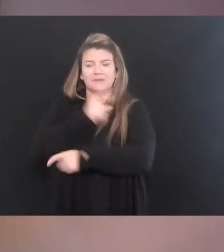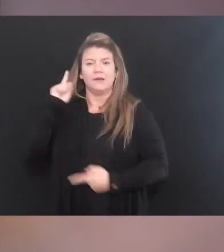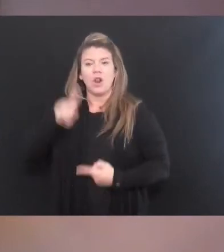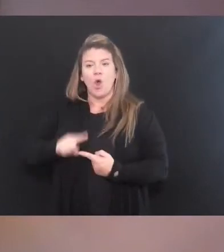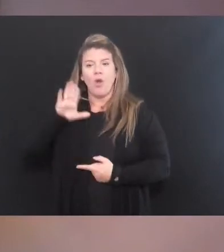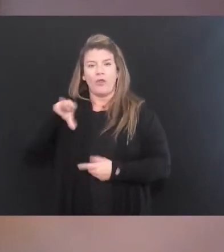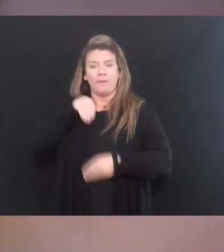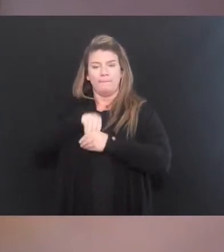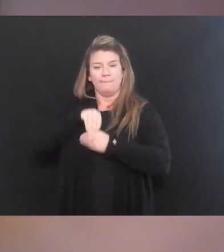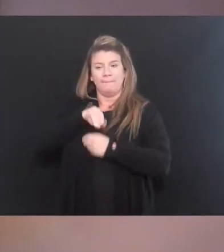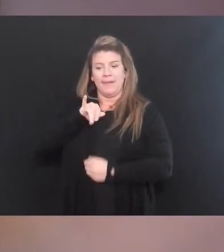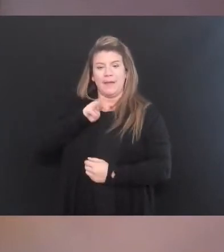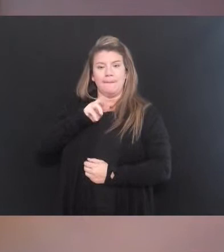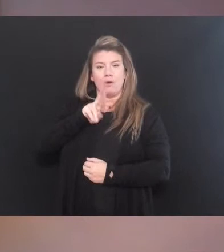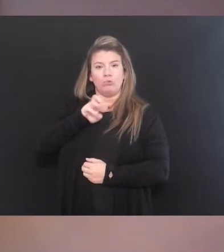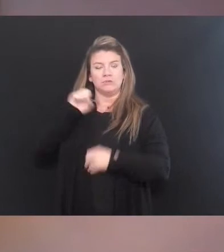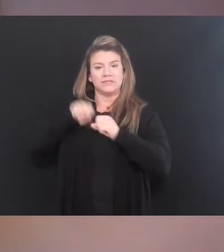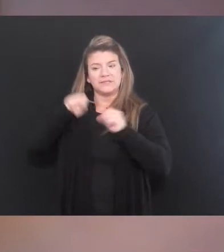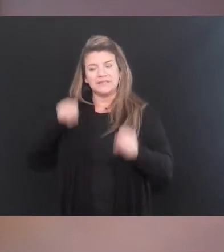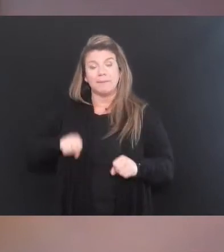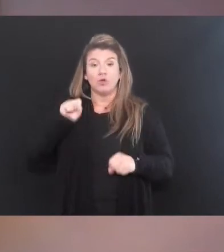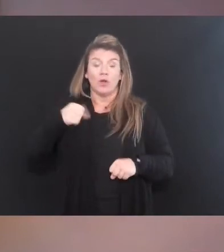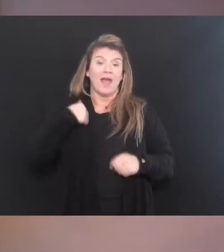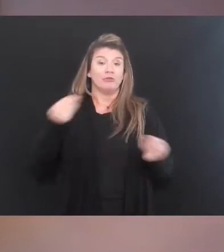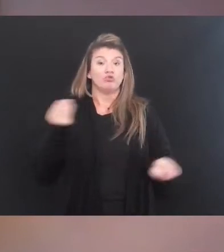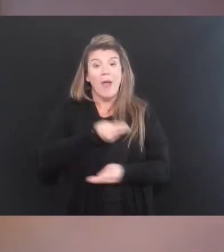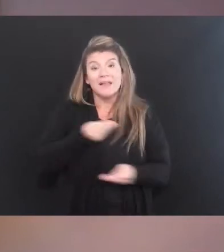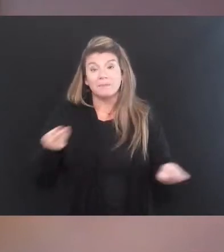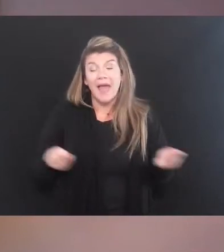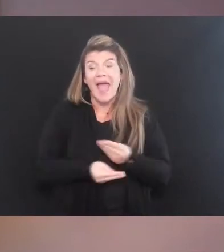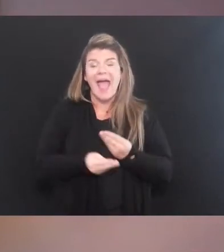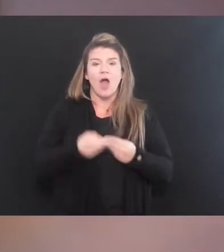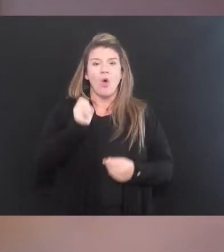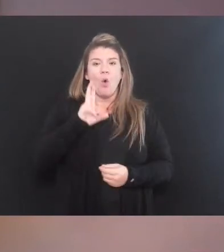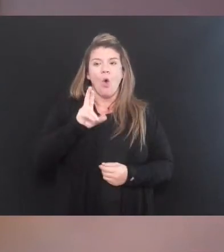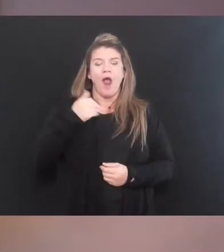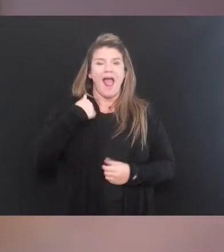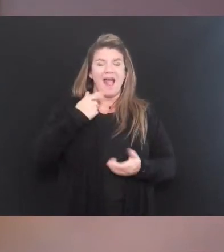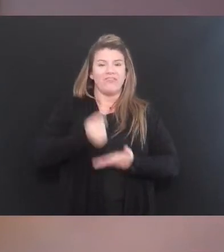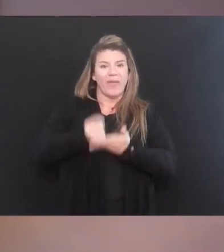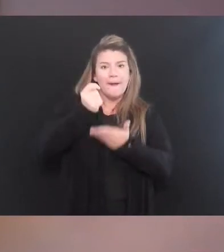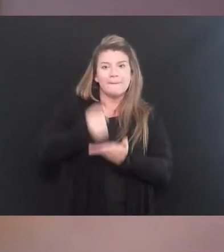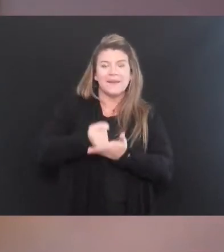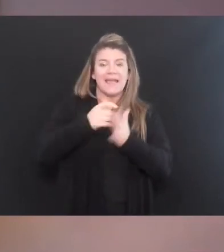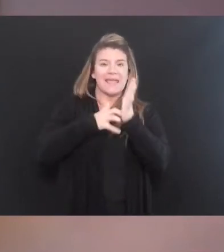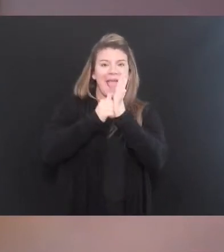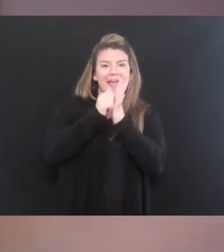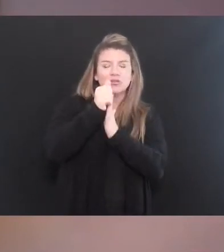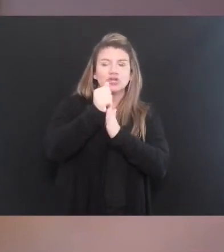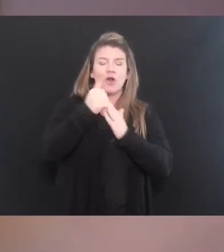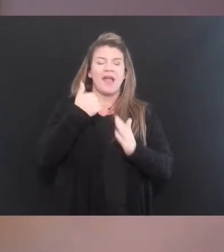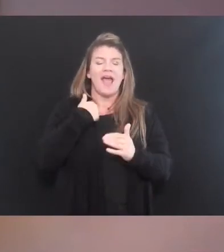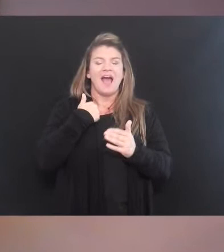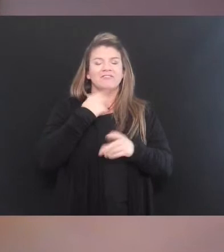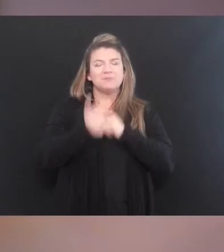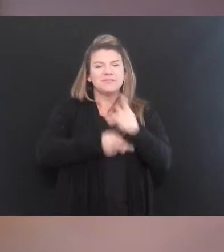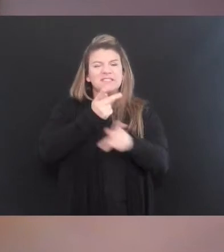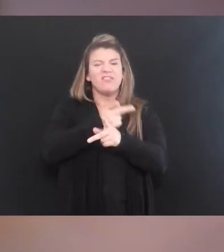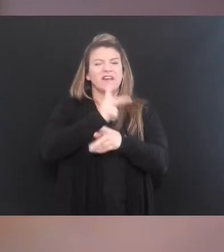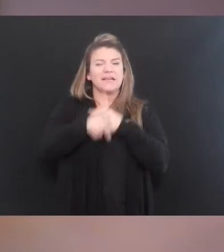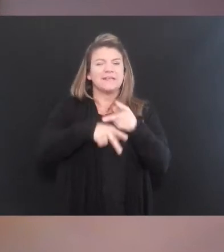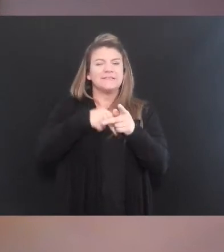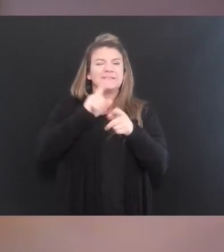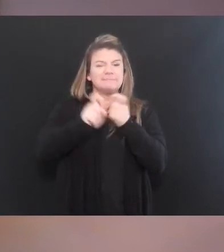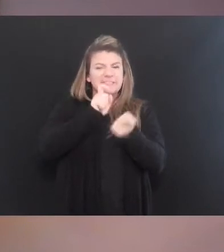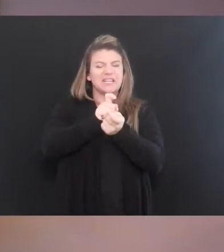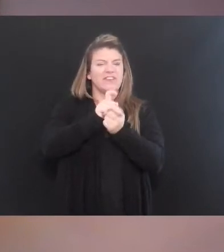a transplant, or who are getting chemotherapy for a cancer, or have certain types of cancer,